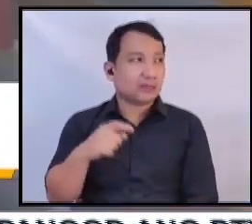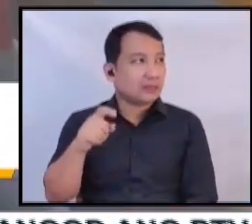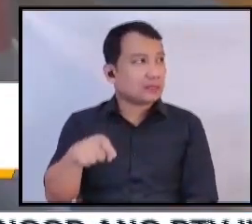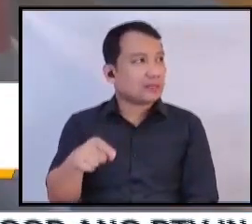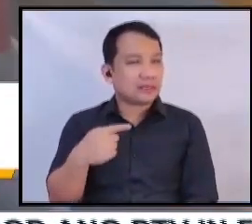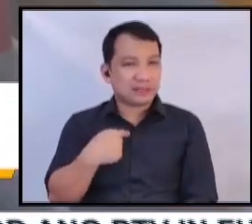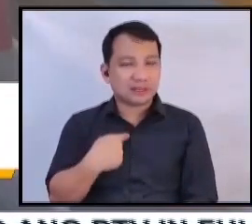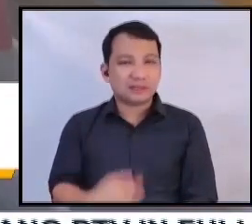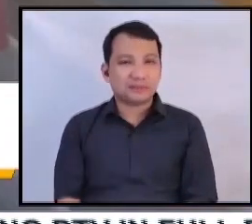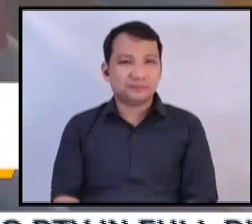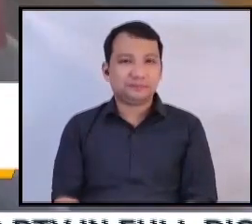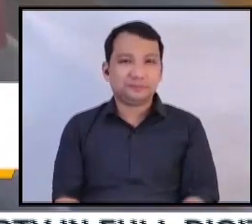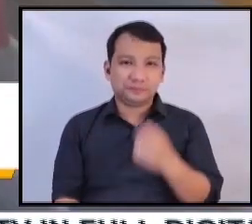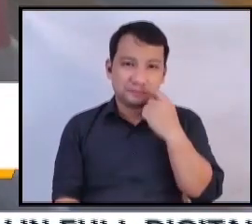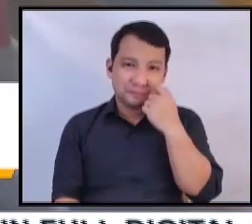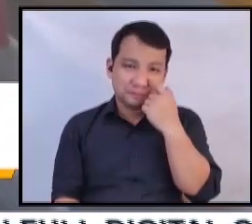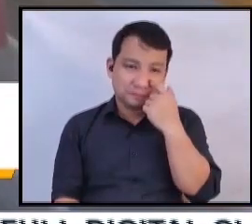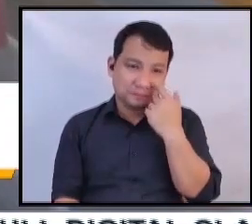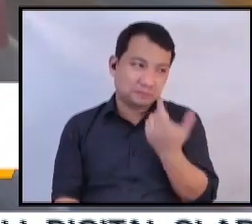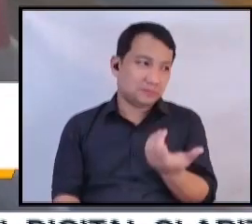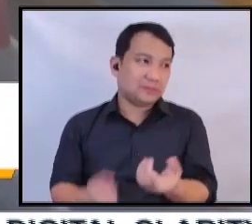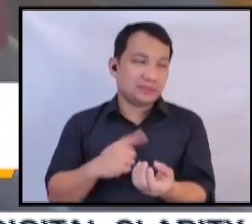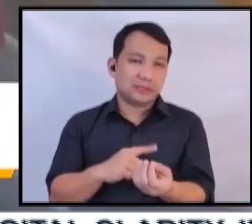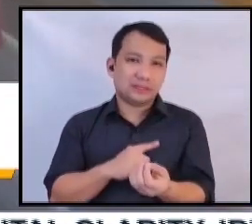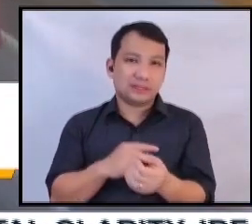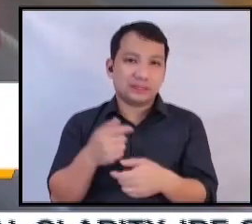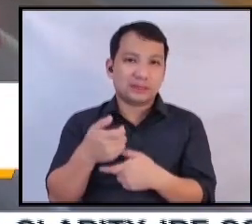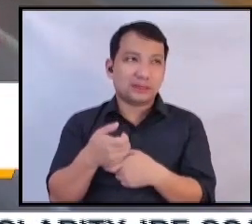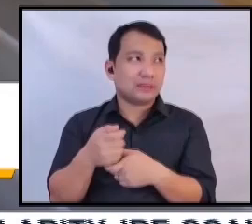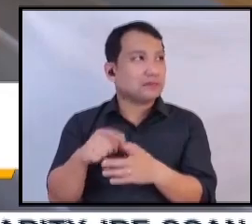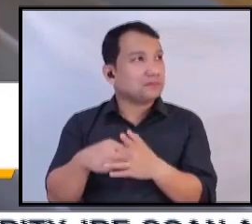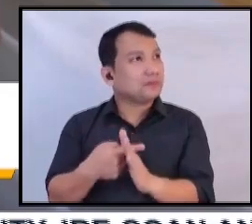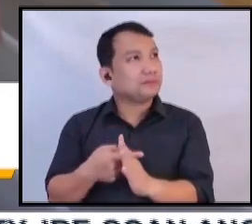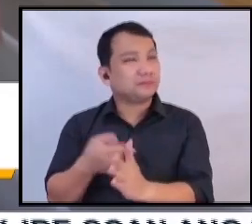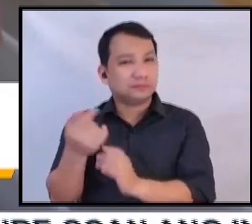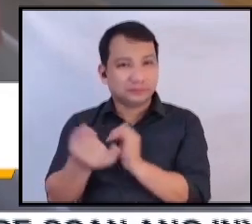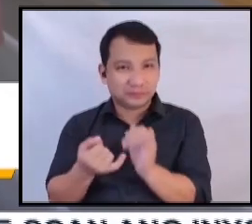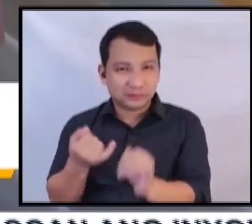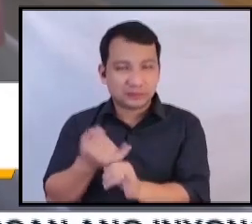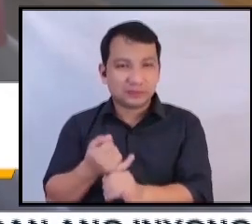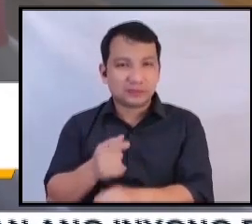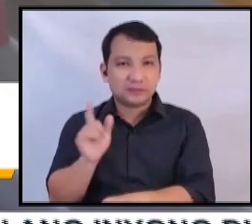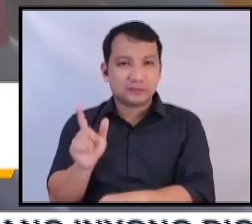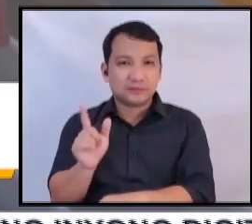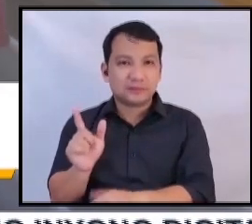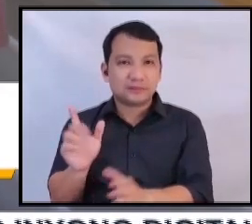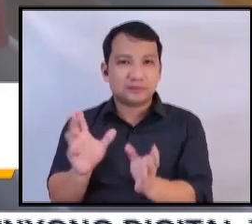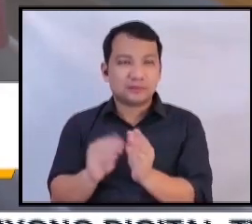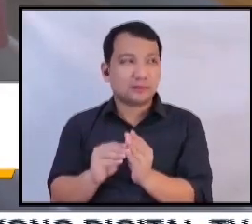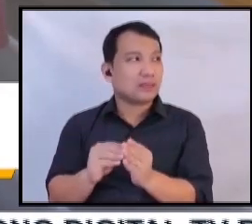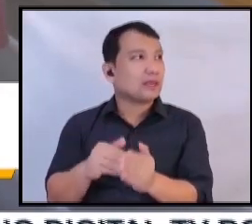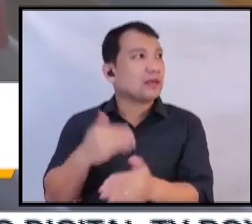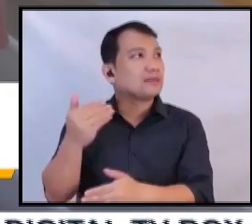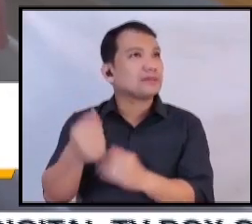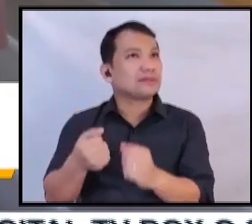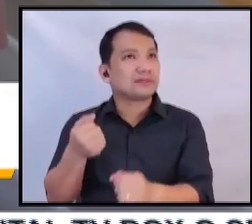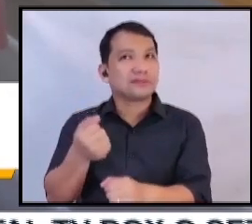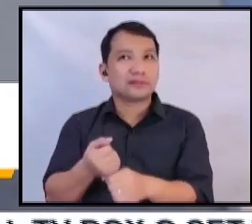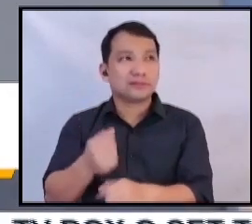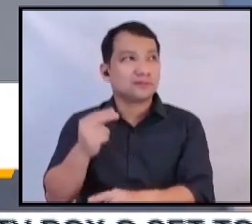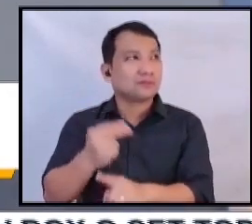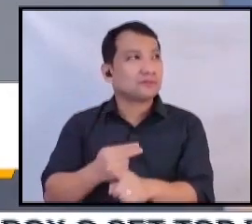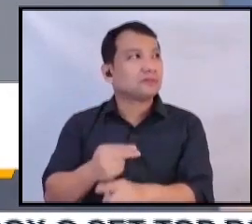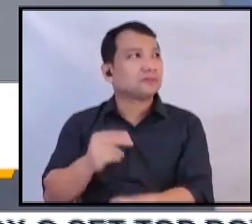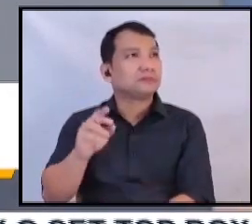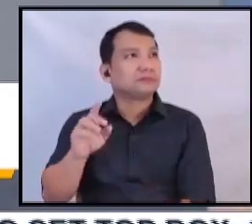you, Mirna? Well, my competition po is Miss International 2025. That's scheduled next year, November to December. But for